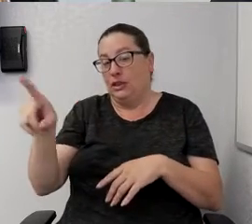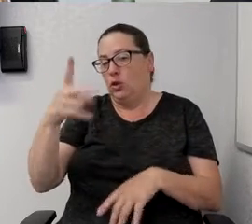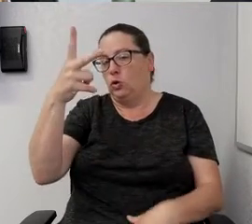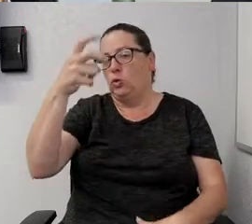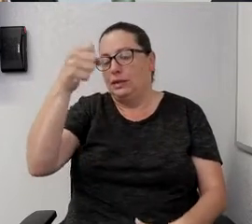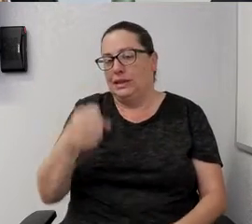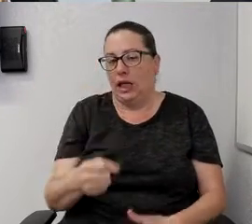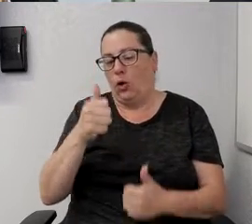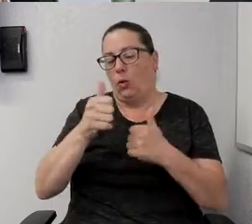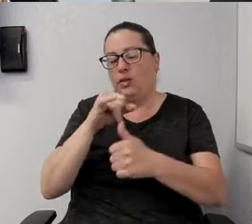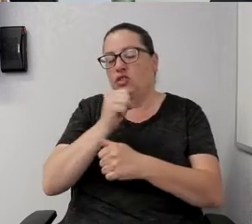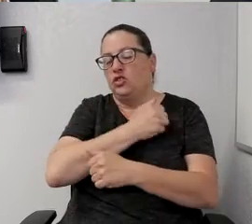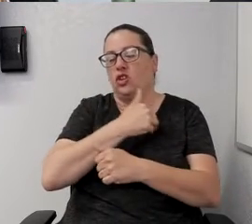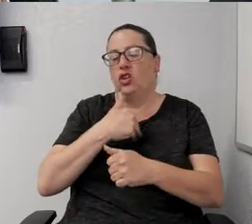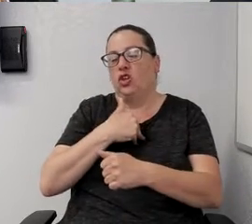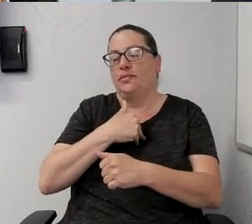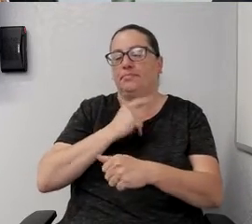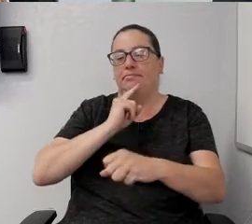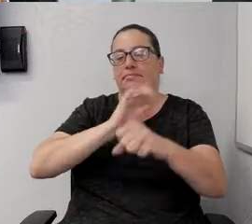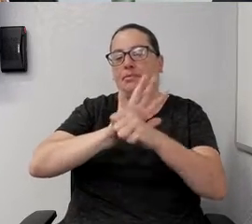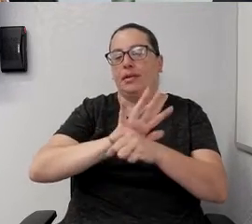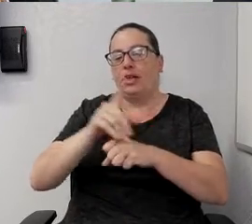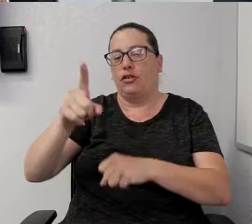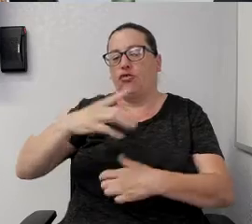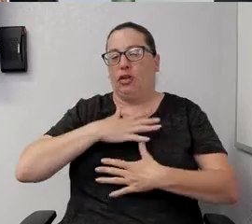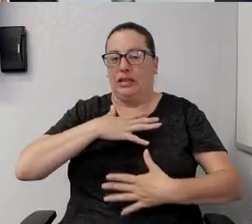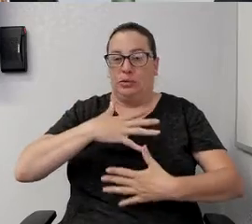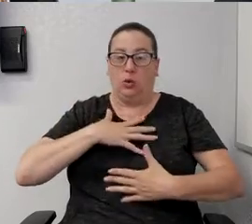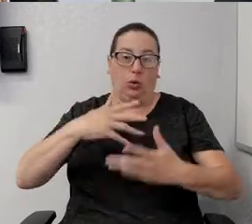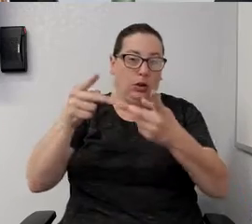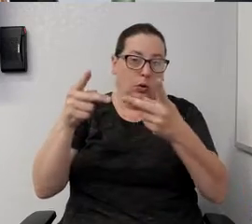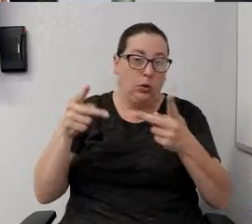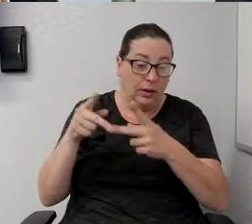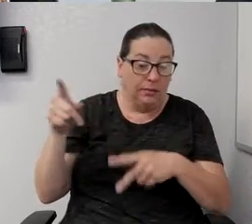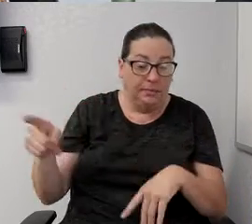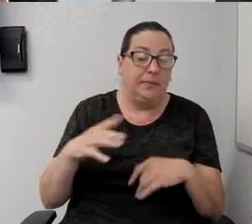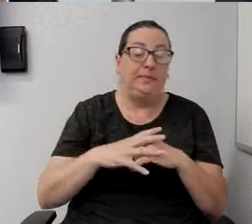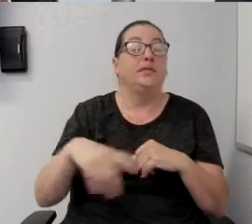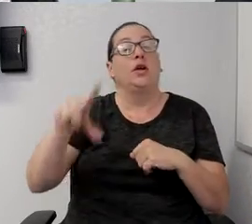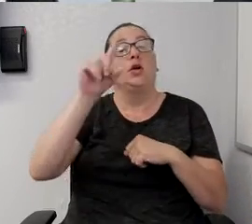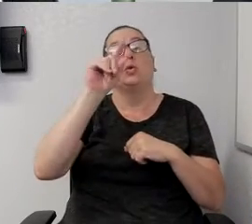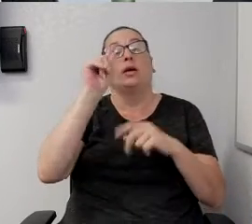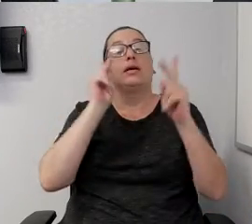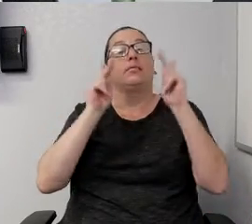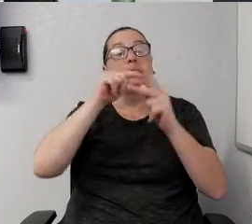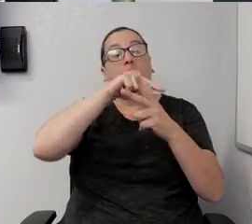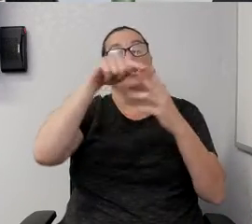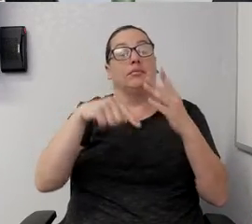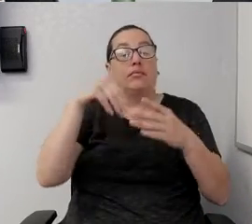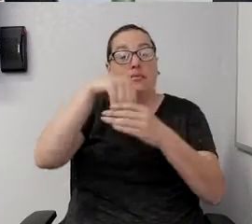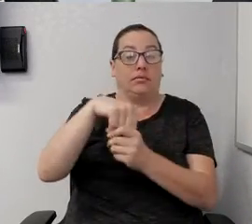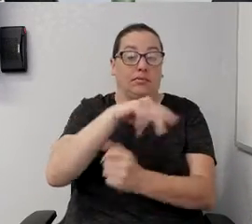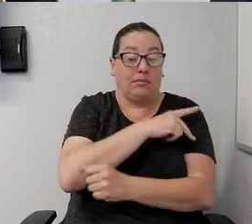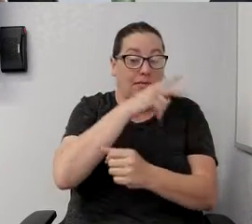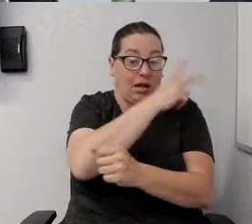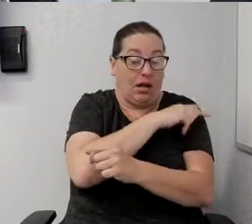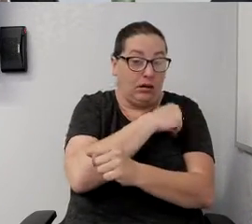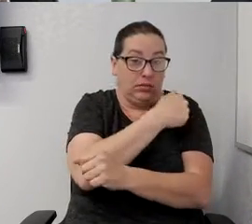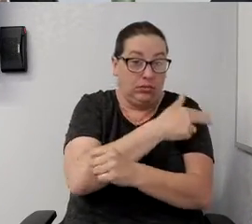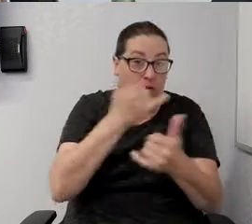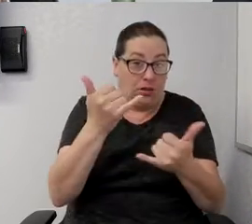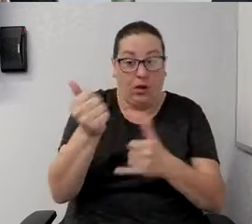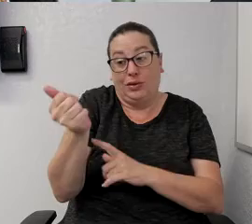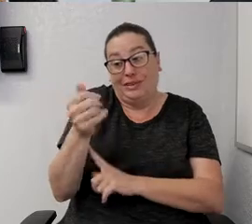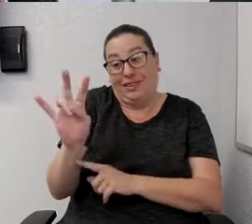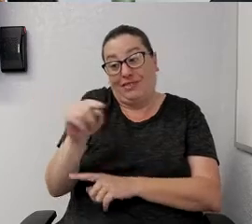dedicated respiratory unit. And of the 20 patients that are in-house right now, 17 of them are from nursing homes. So